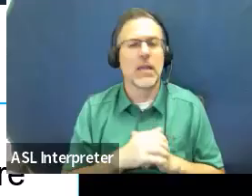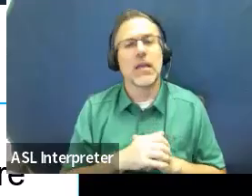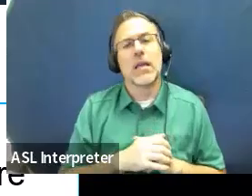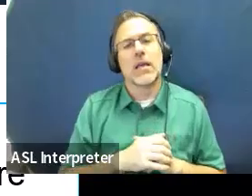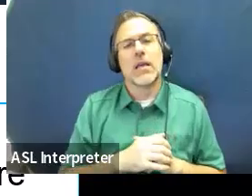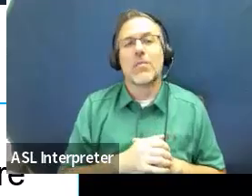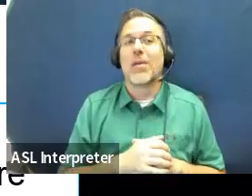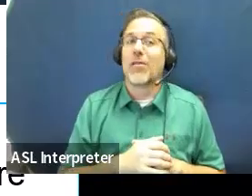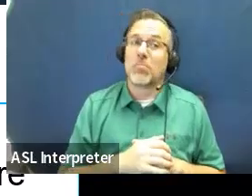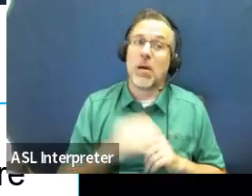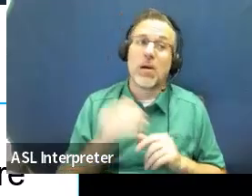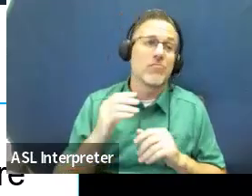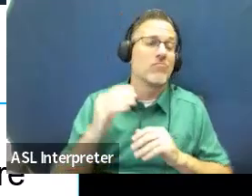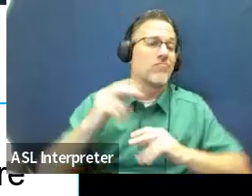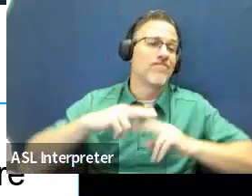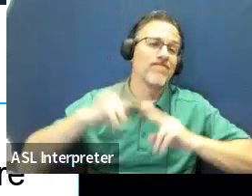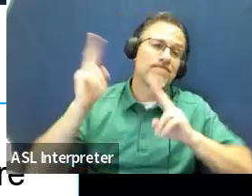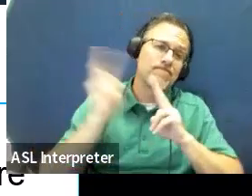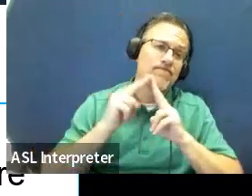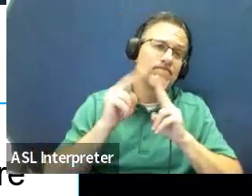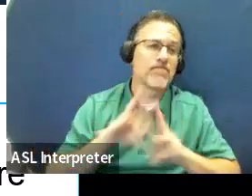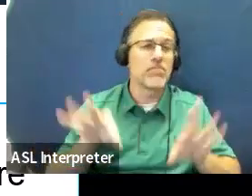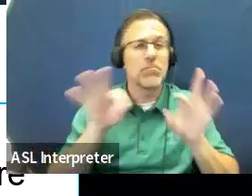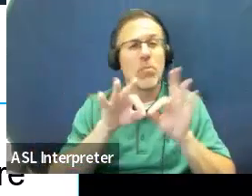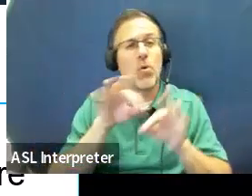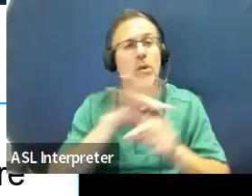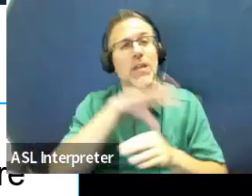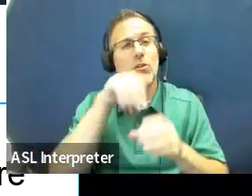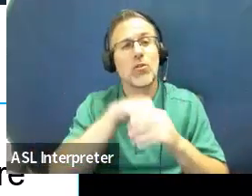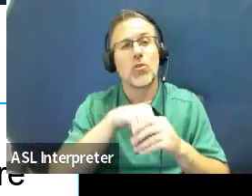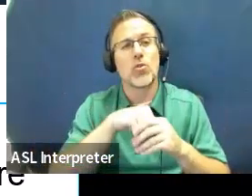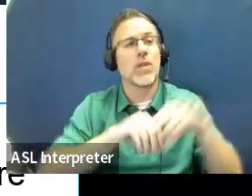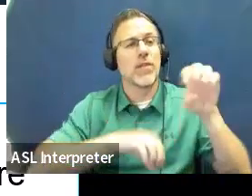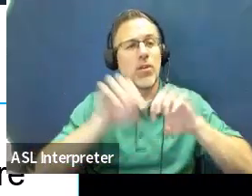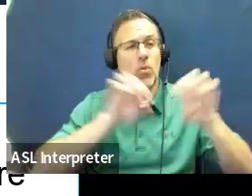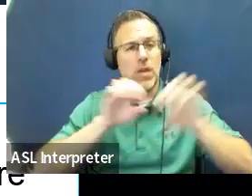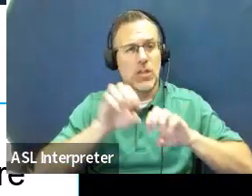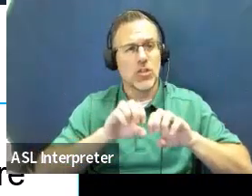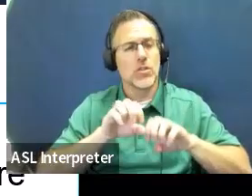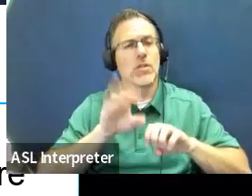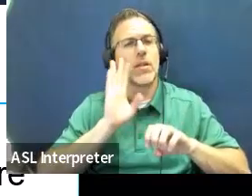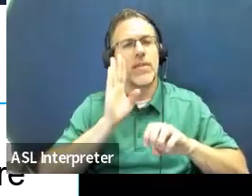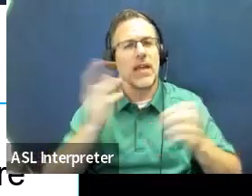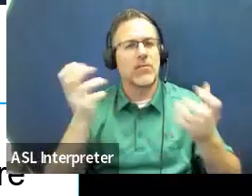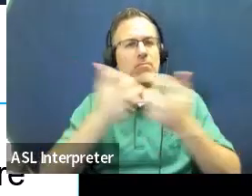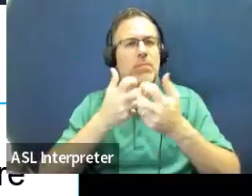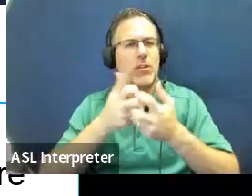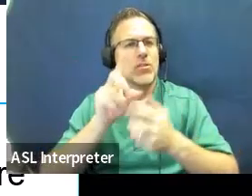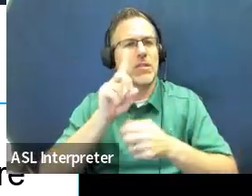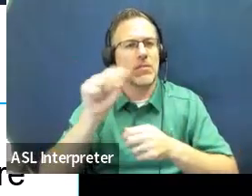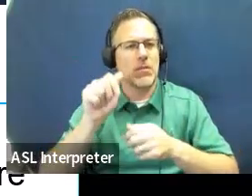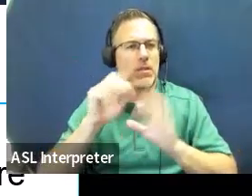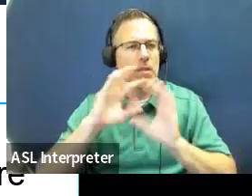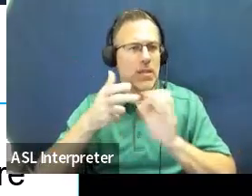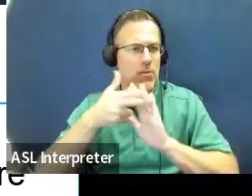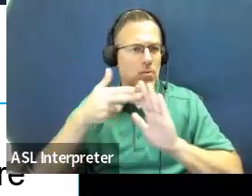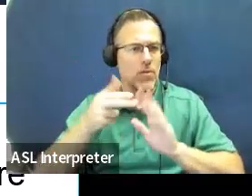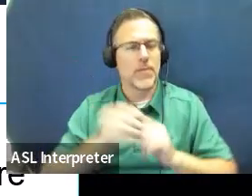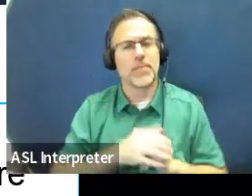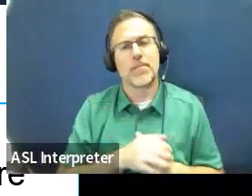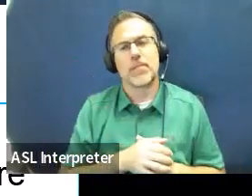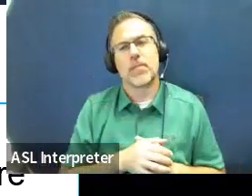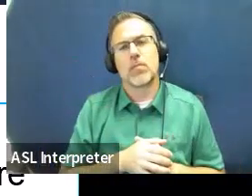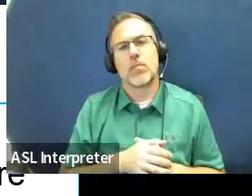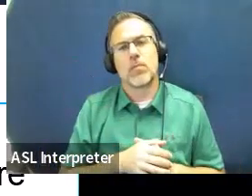include those that support that disability category. So a couple that we see most frequently